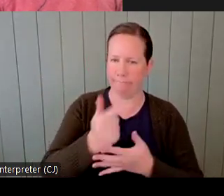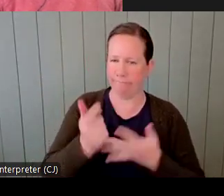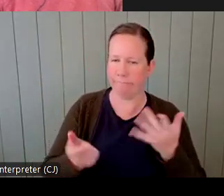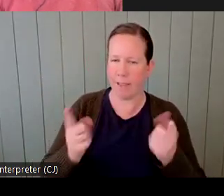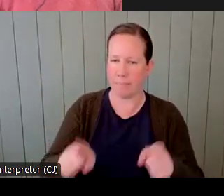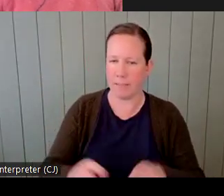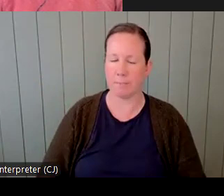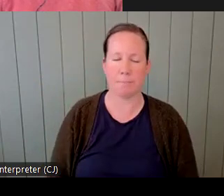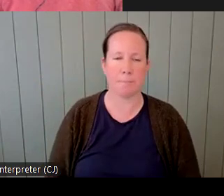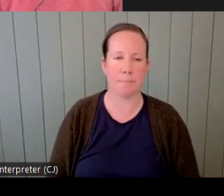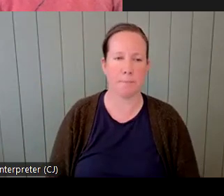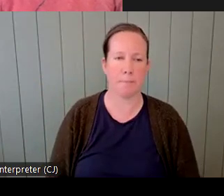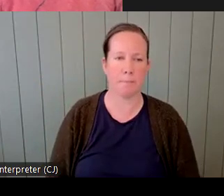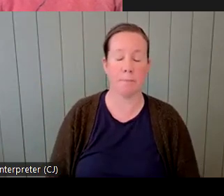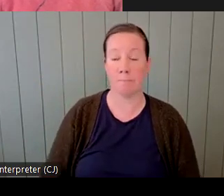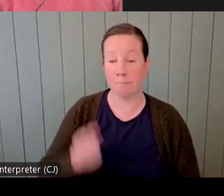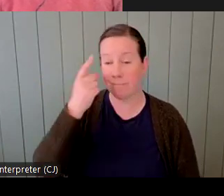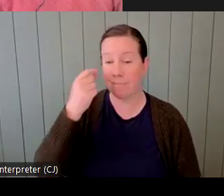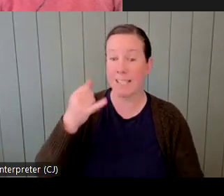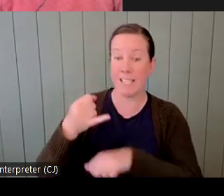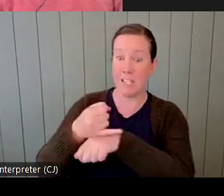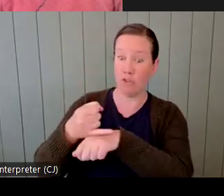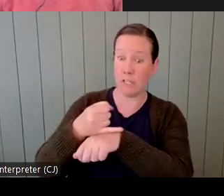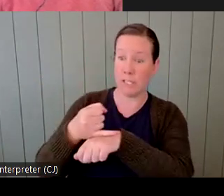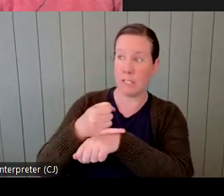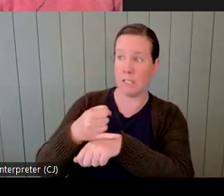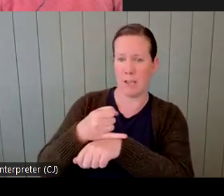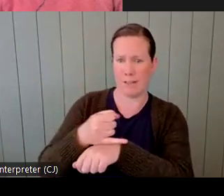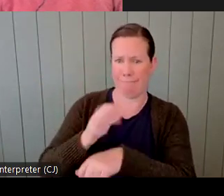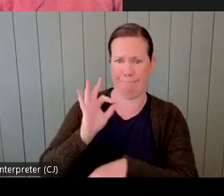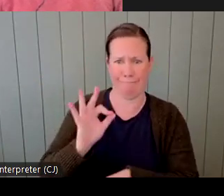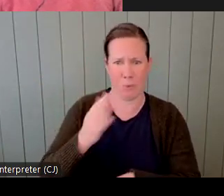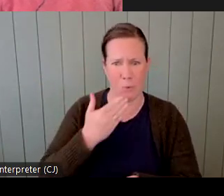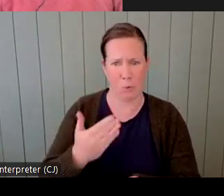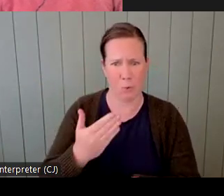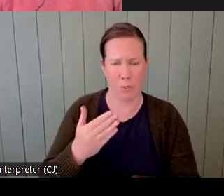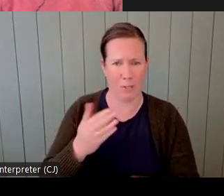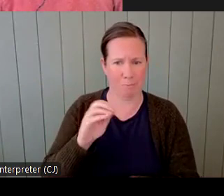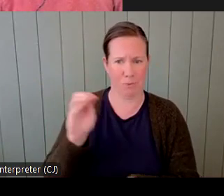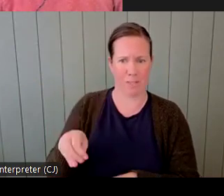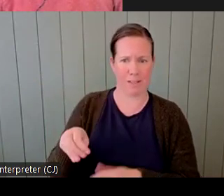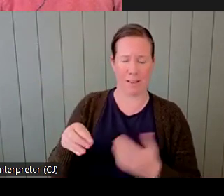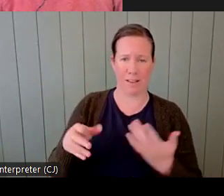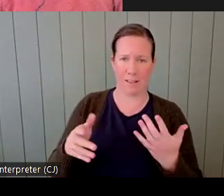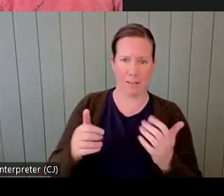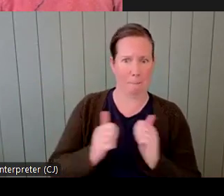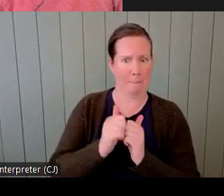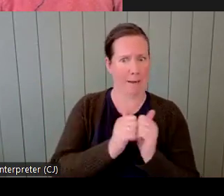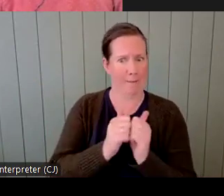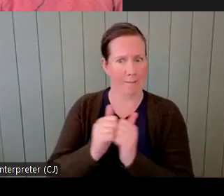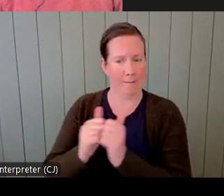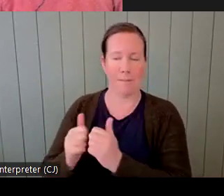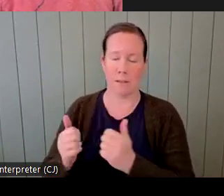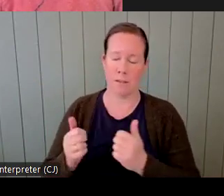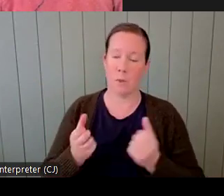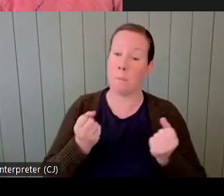The interest rate is very competitive. I know many people who have low credit scores